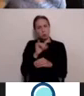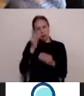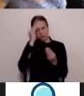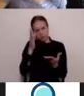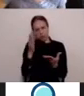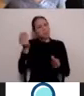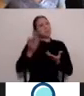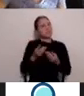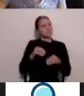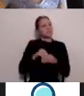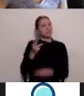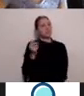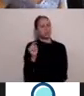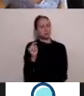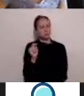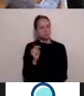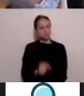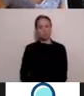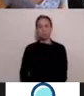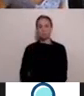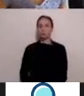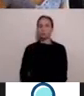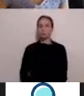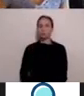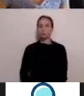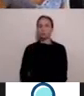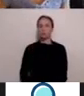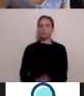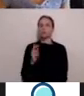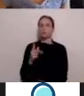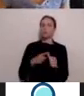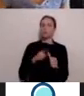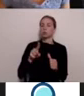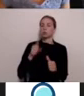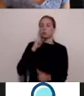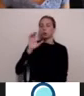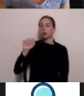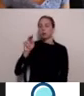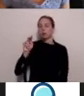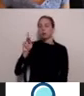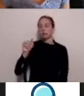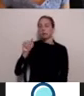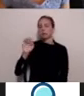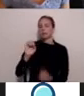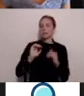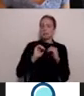of the webinar. And I believe there was a question for Candace on how family needs and concerns were